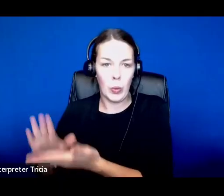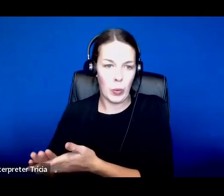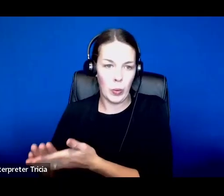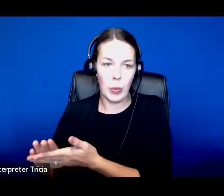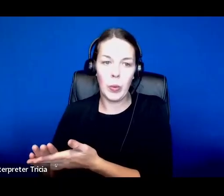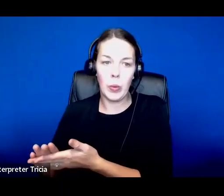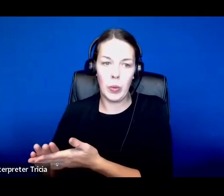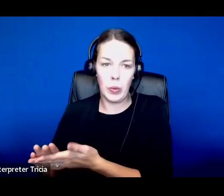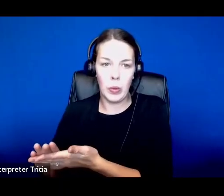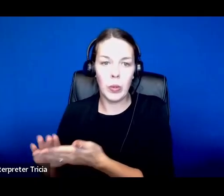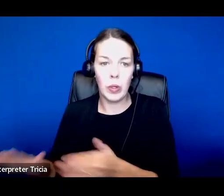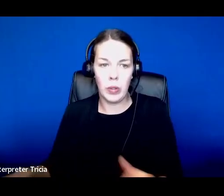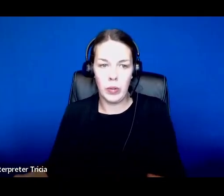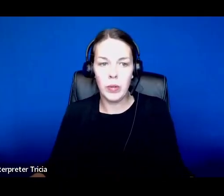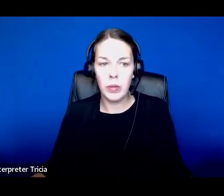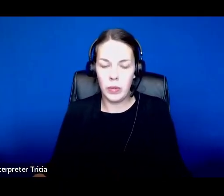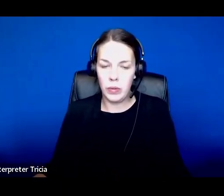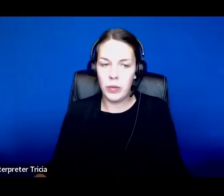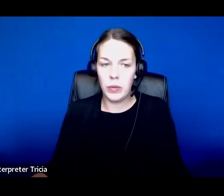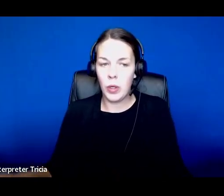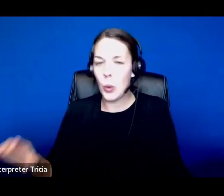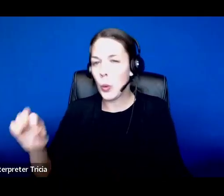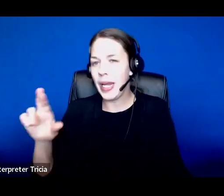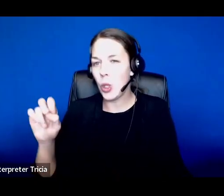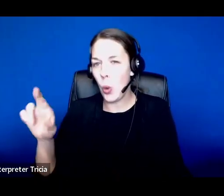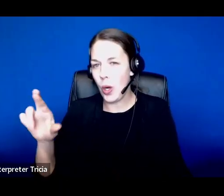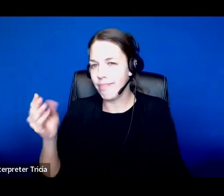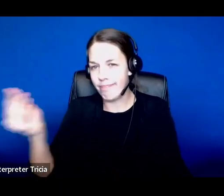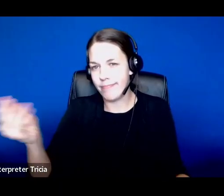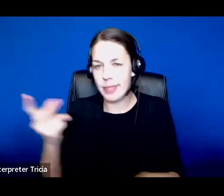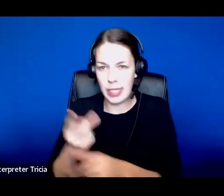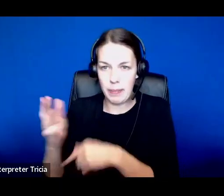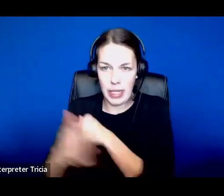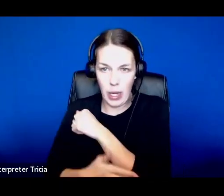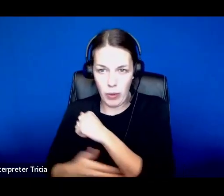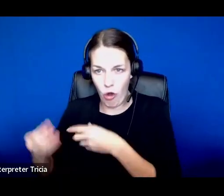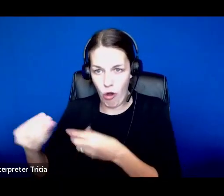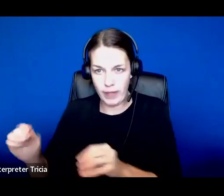it. All right, next slide.